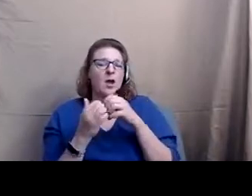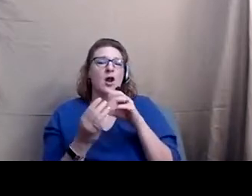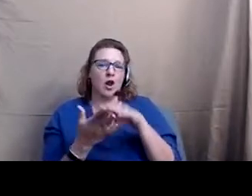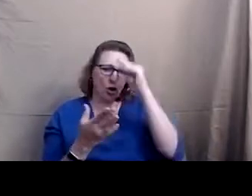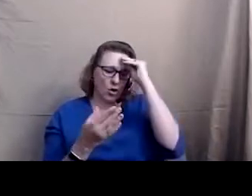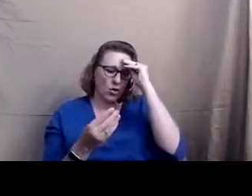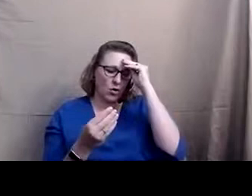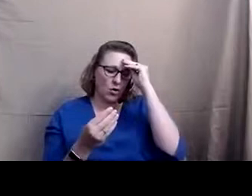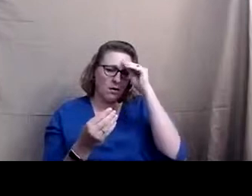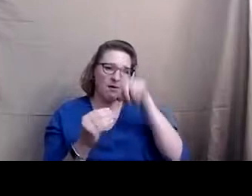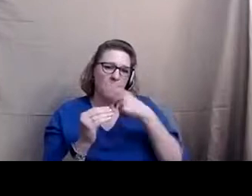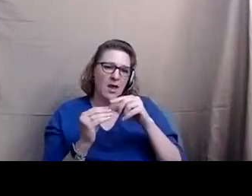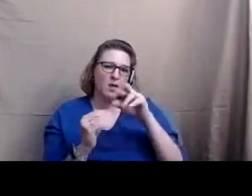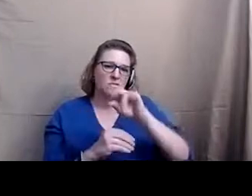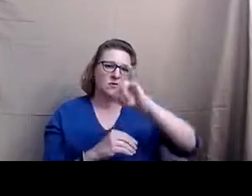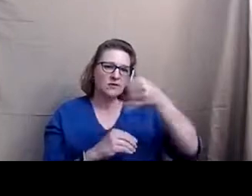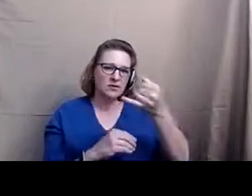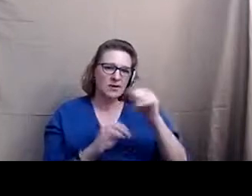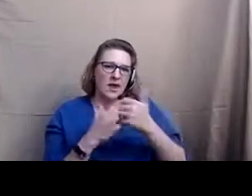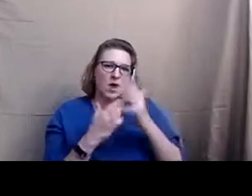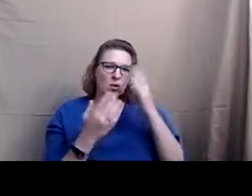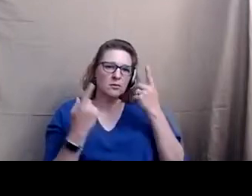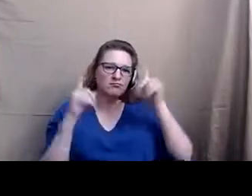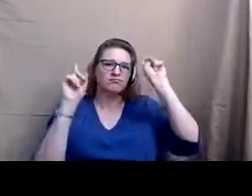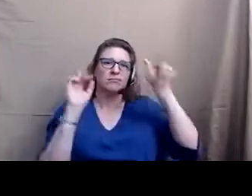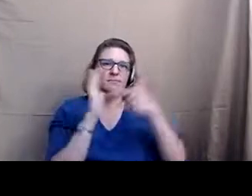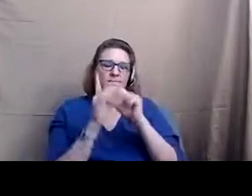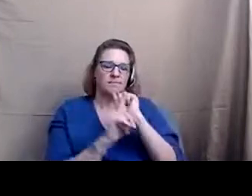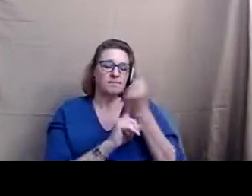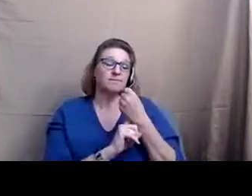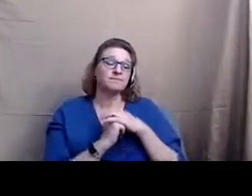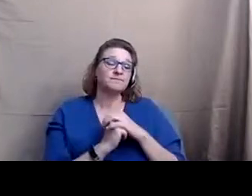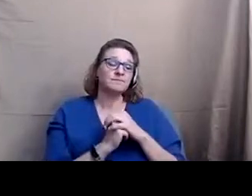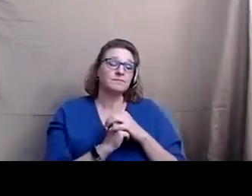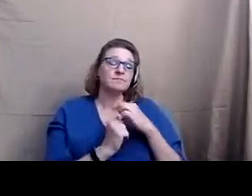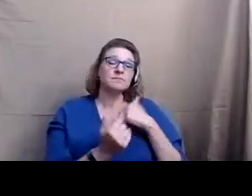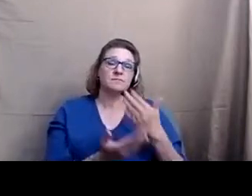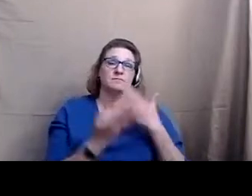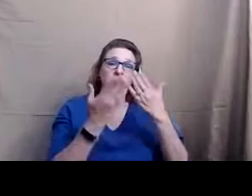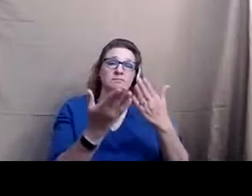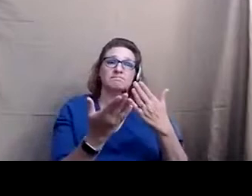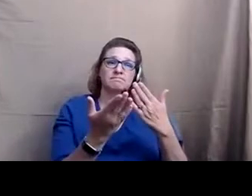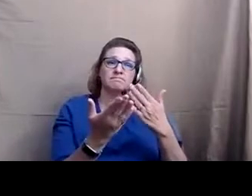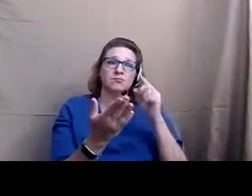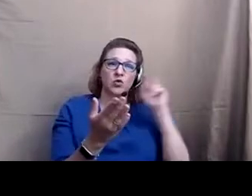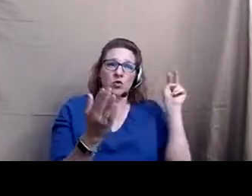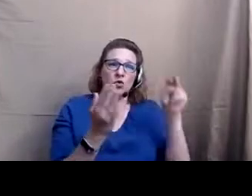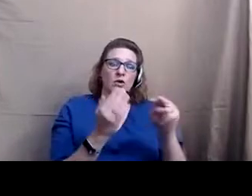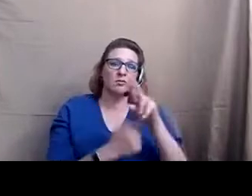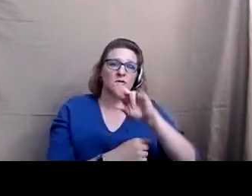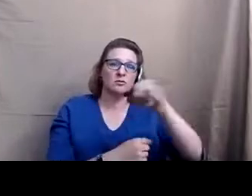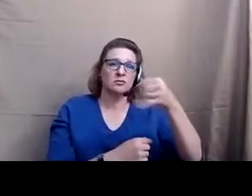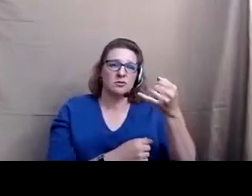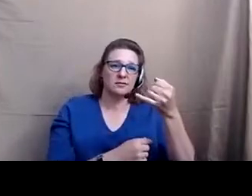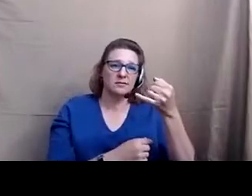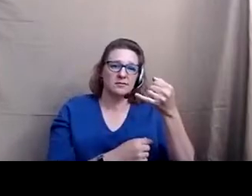restorative justice and how it works in this scenario. I would suggest that you check out the restorative justice series we're